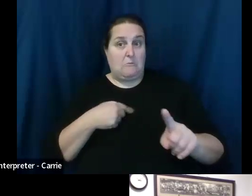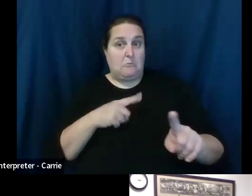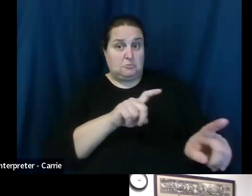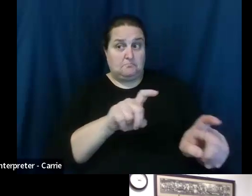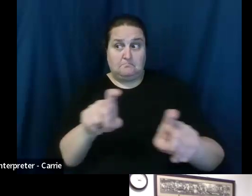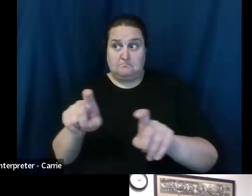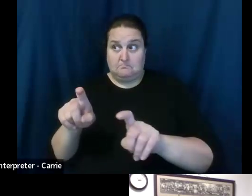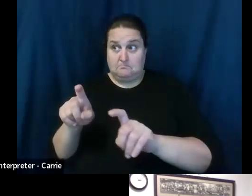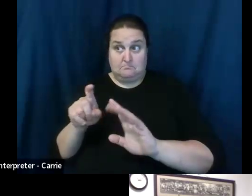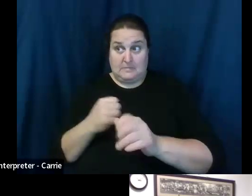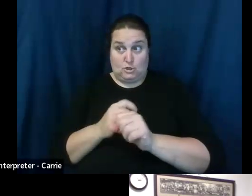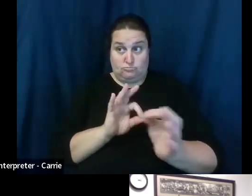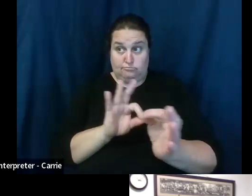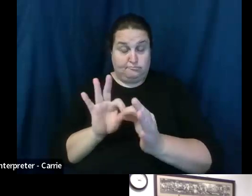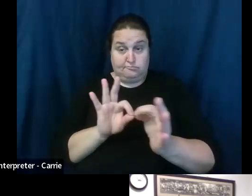do. So